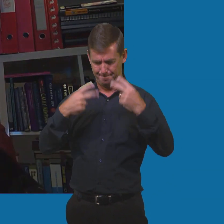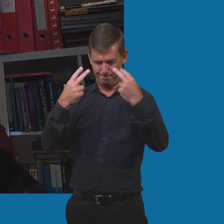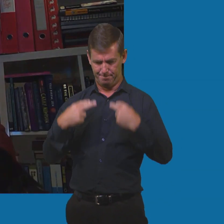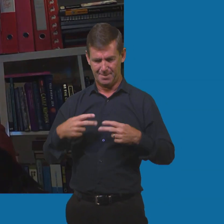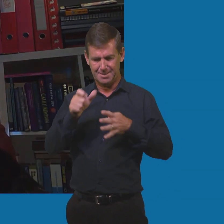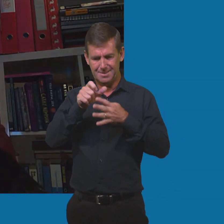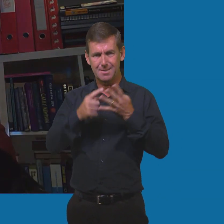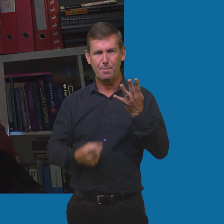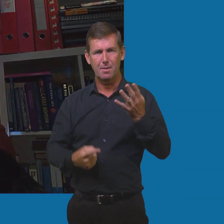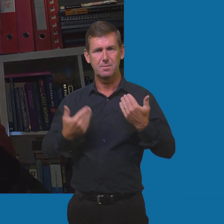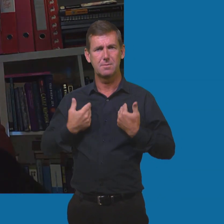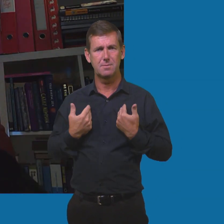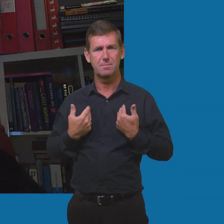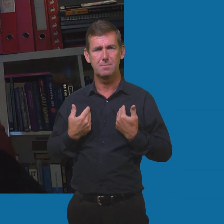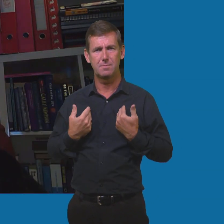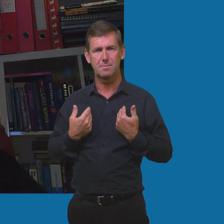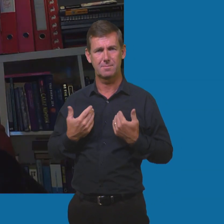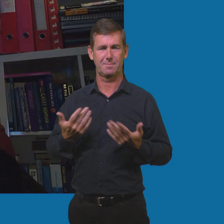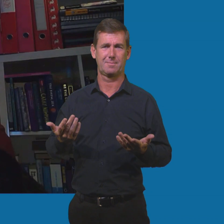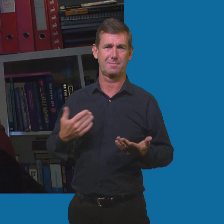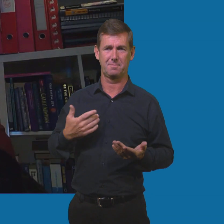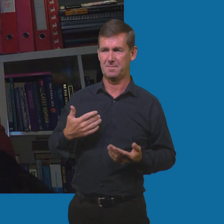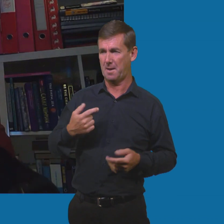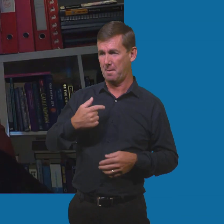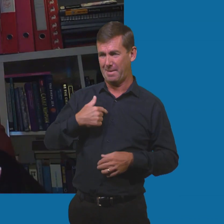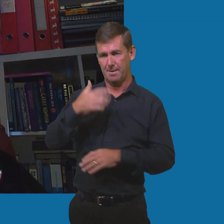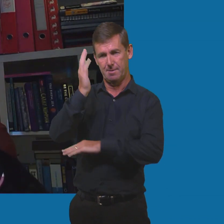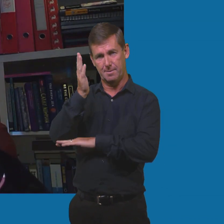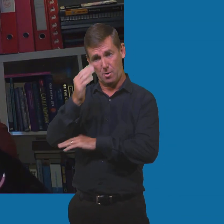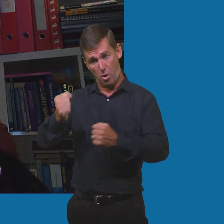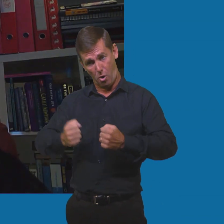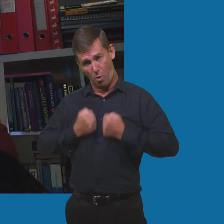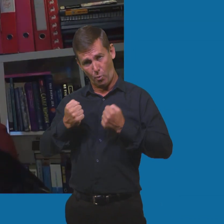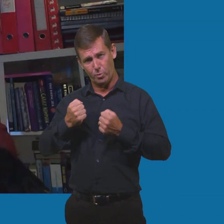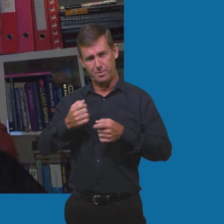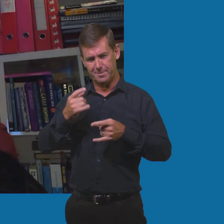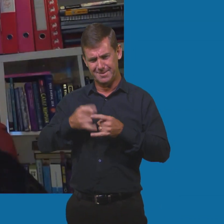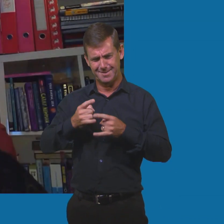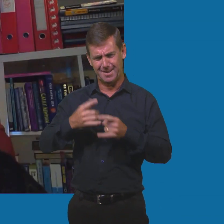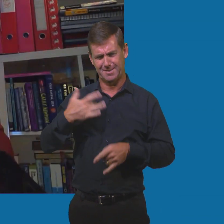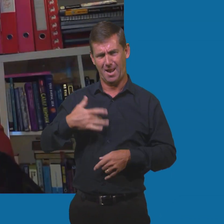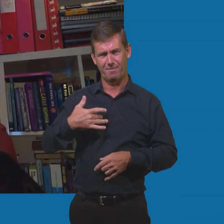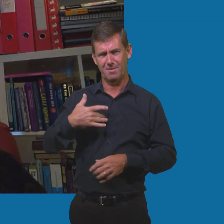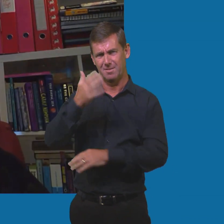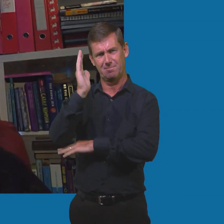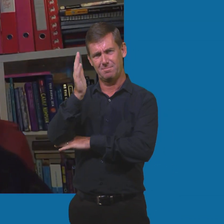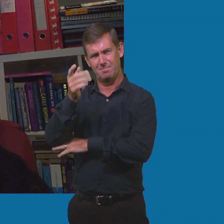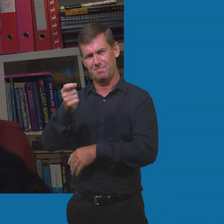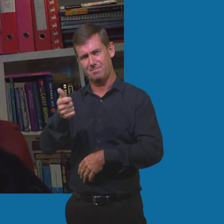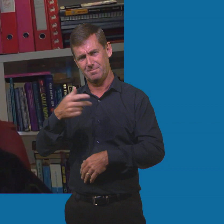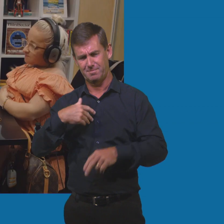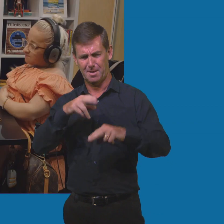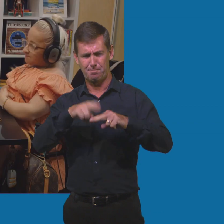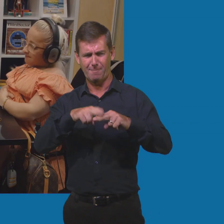disabled. And whilst I might not be talking necessarily about my own sex life, which I don't do very often, my dad's a vicar, that would freak him